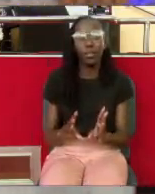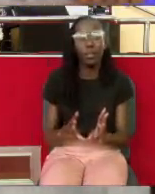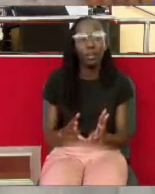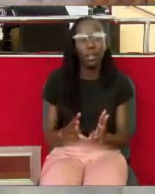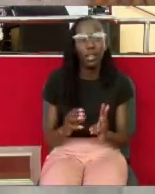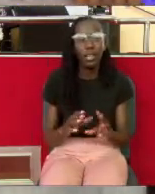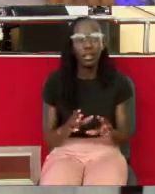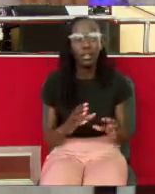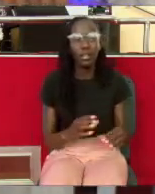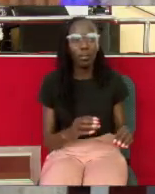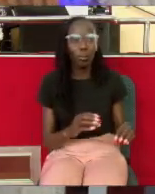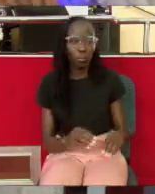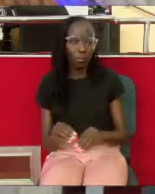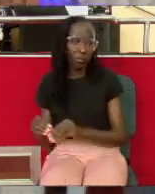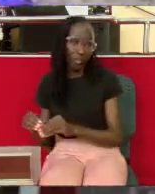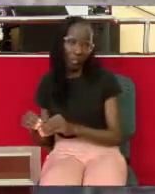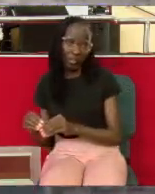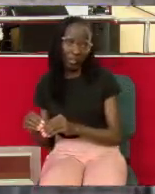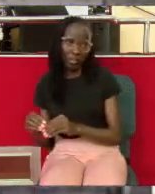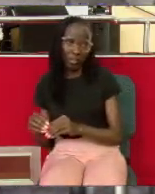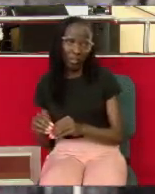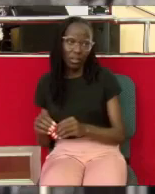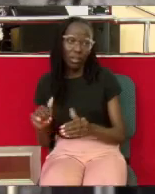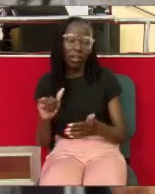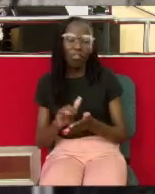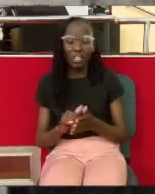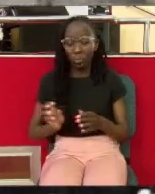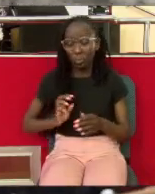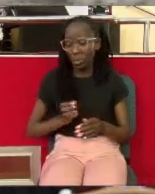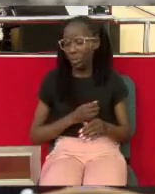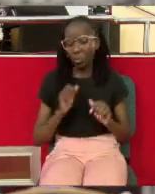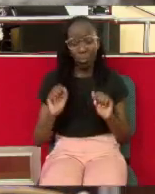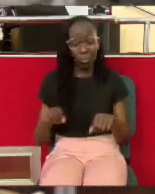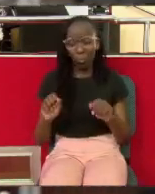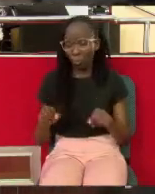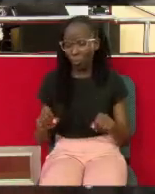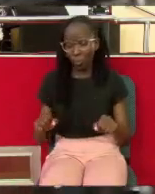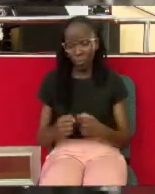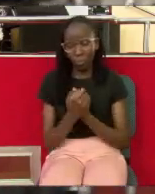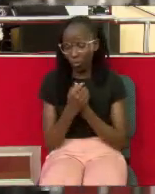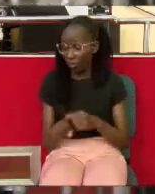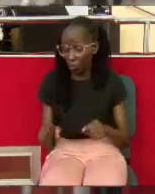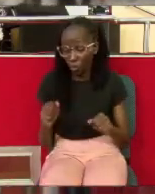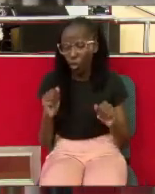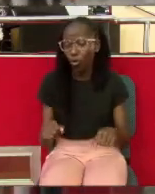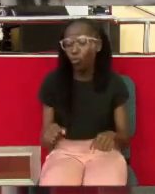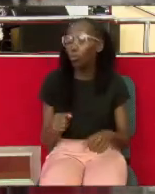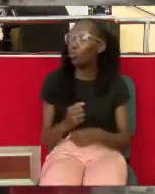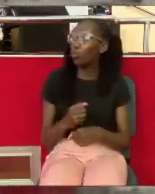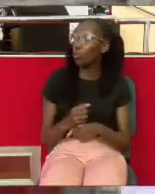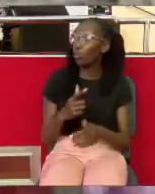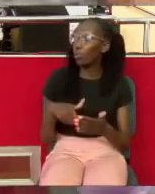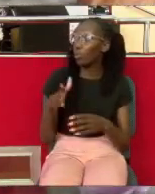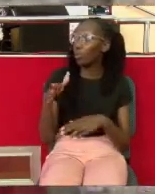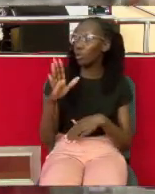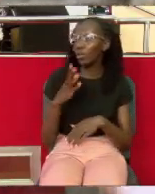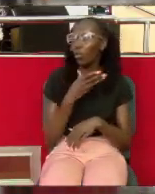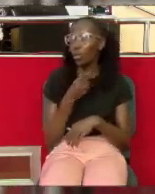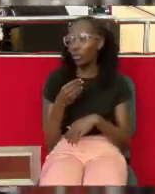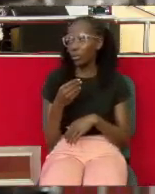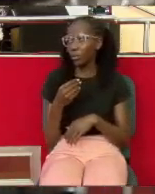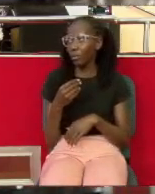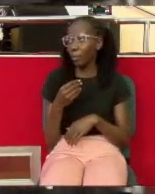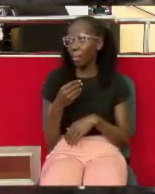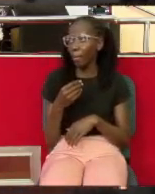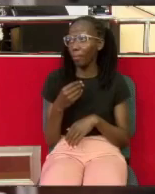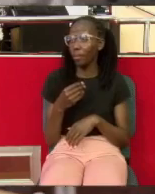us that we cannot do as God wants us to do. Jesus said at one point, greater